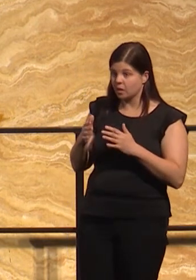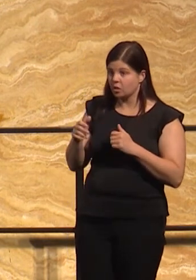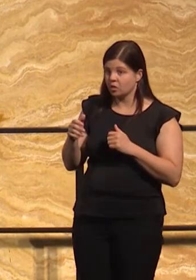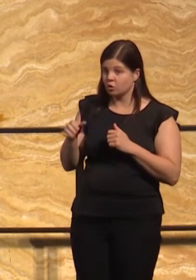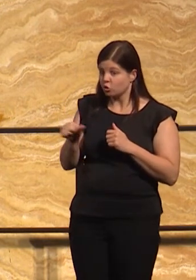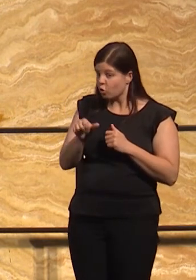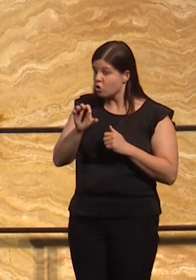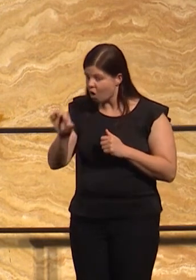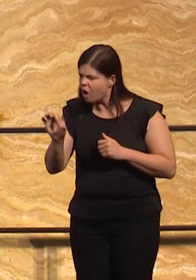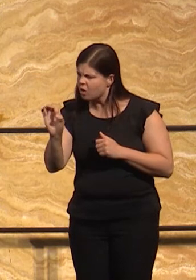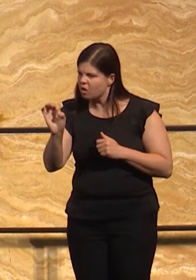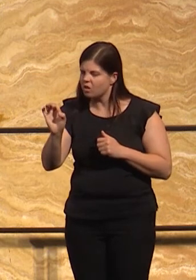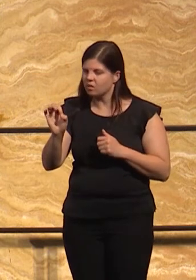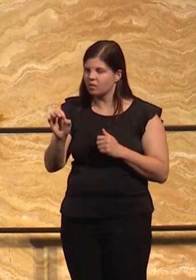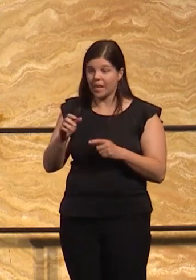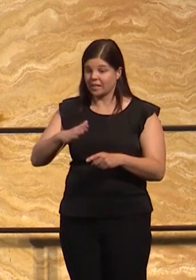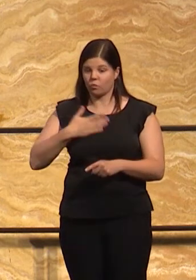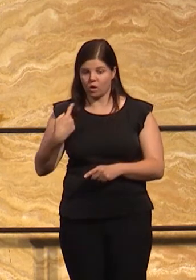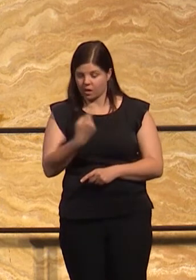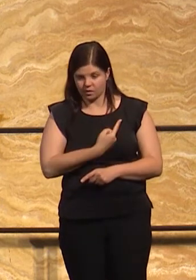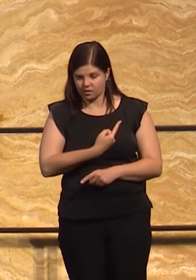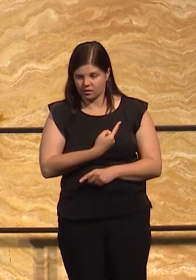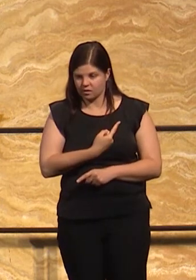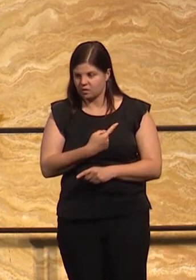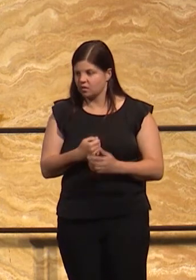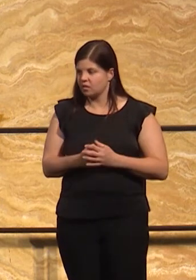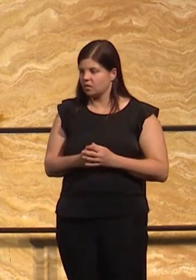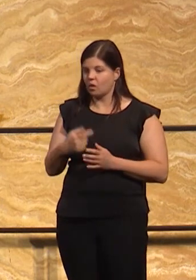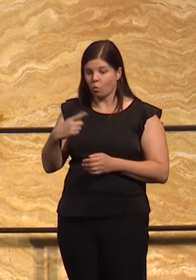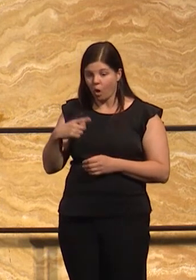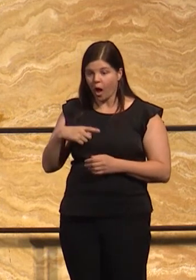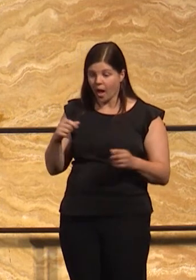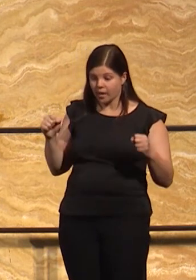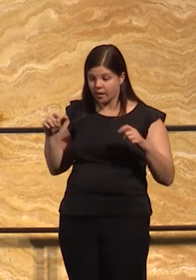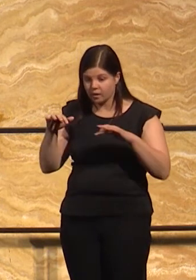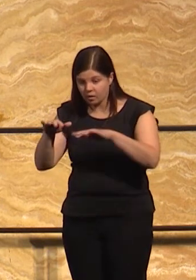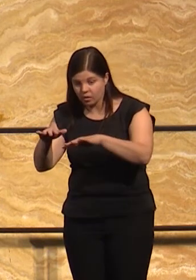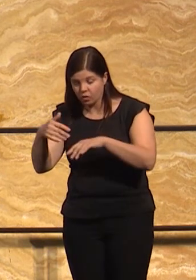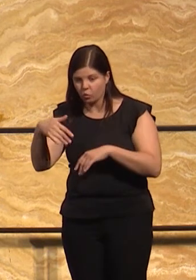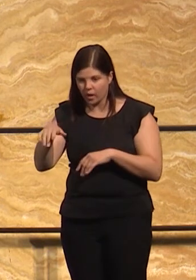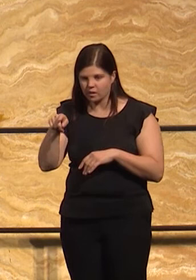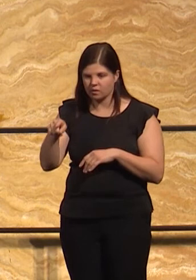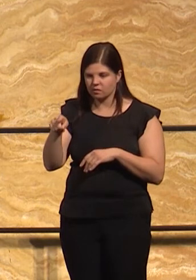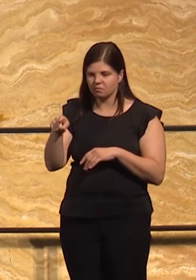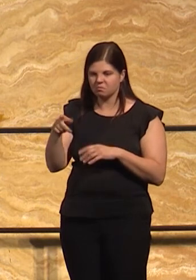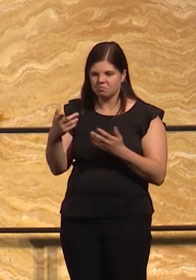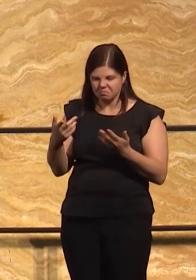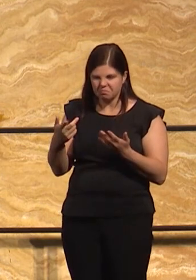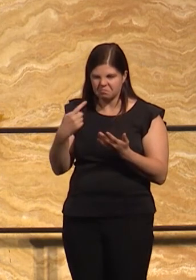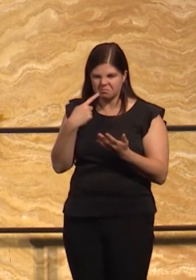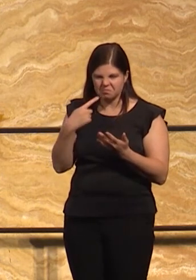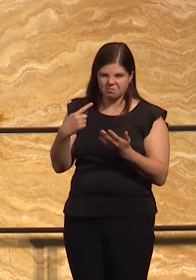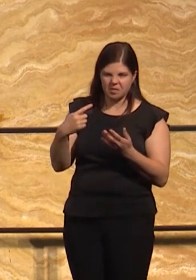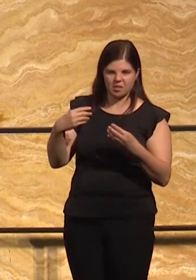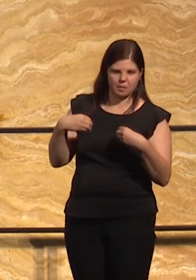They don't in others. They don't in others, and the reasons why they went, the stated reasons and the other reasons. So